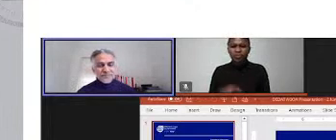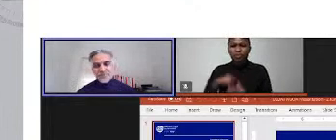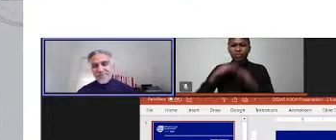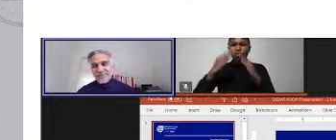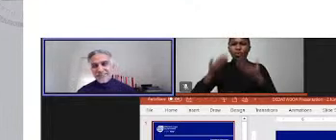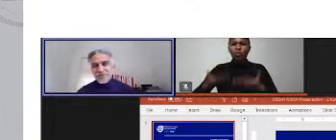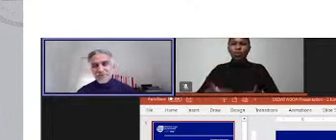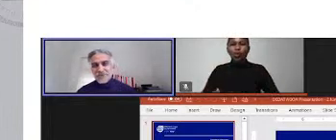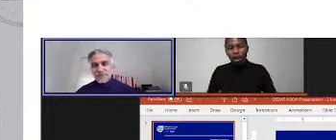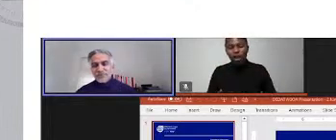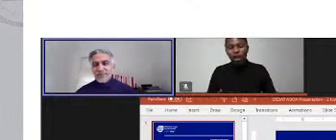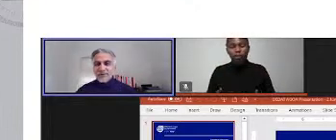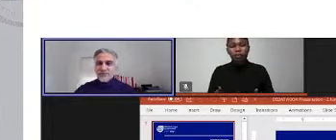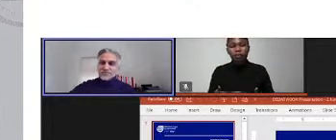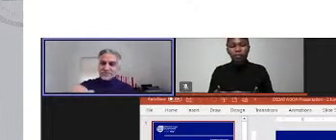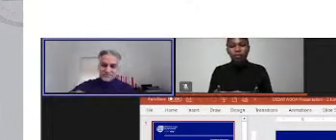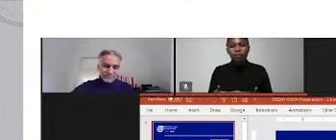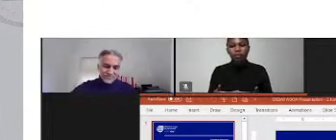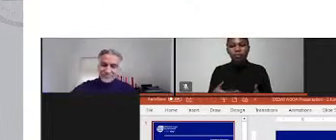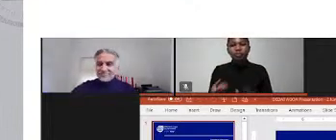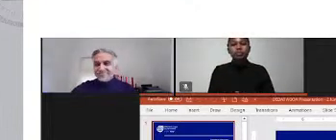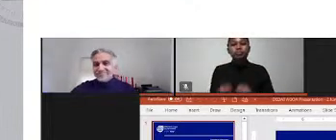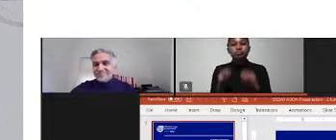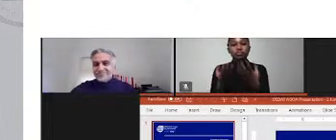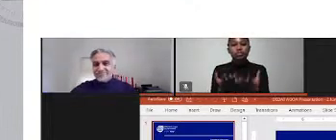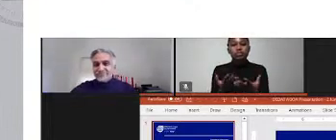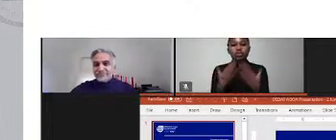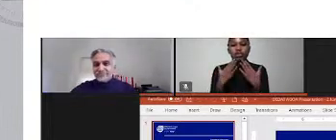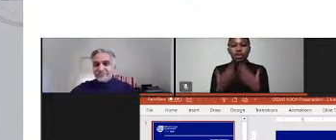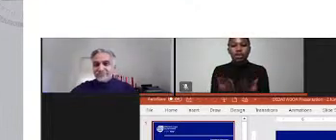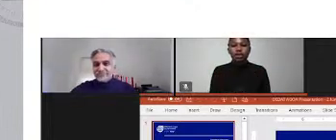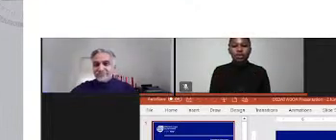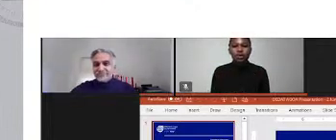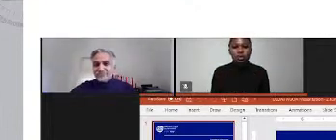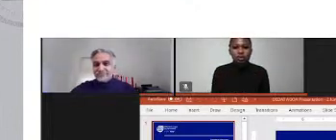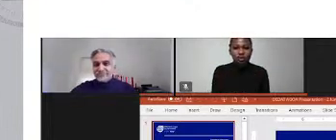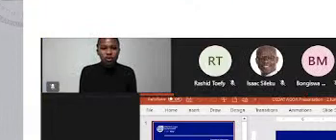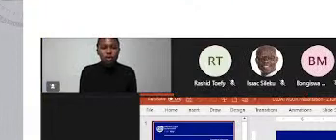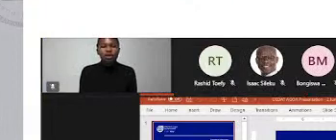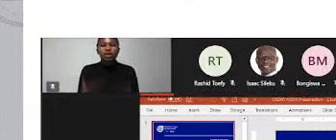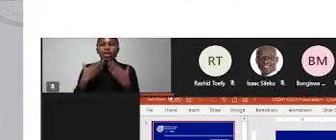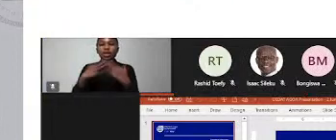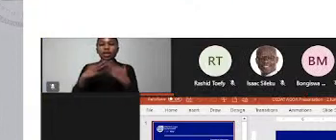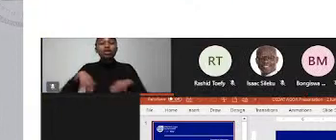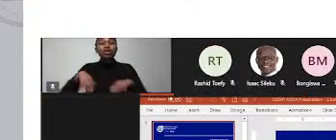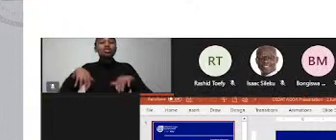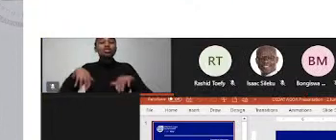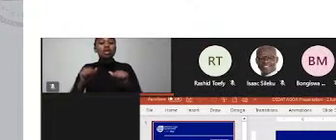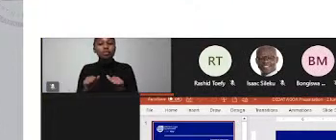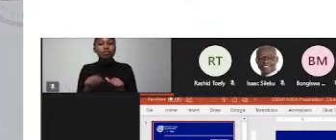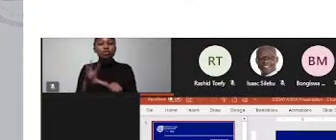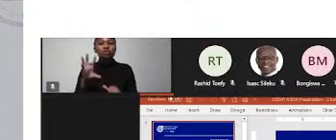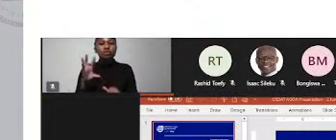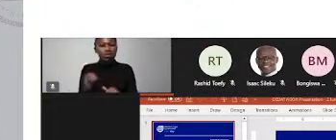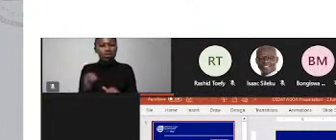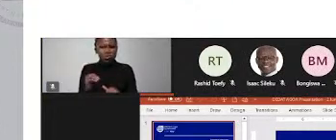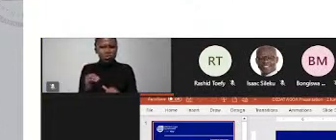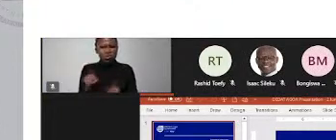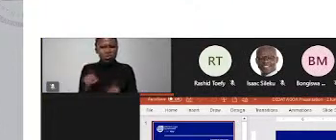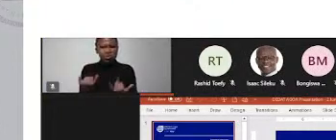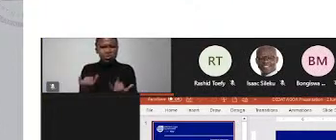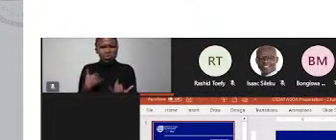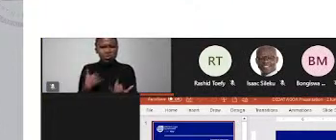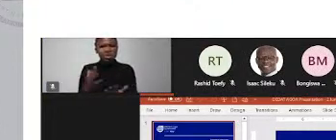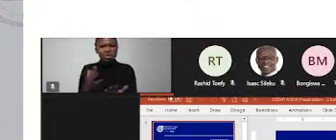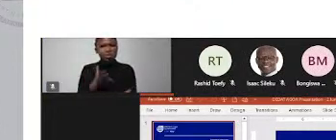and over to you. Thank you. Thank you, Rashid. Thank you, Chairperson. So today I'm just going to be taking you through